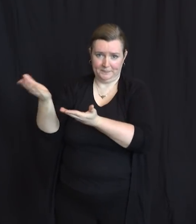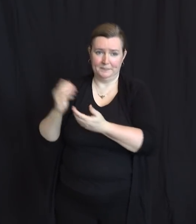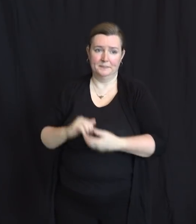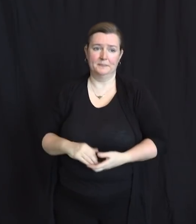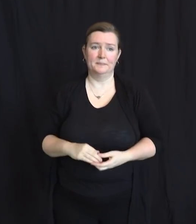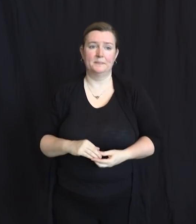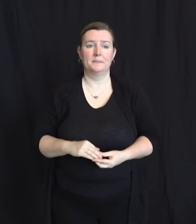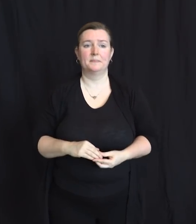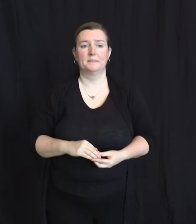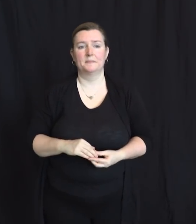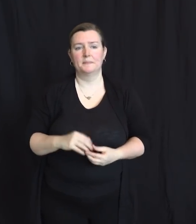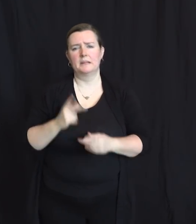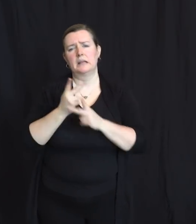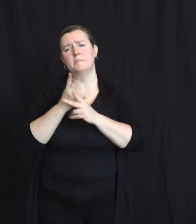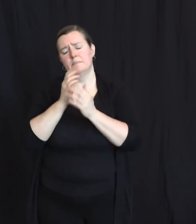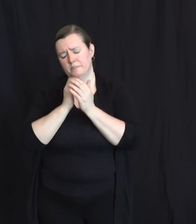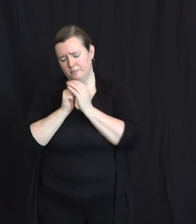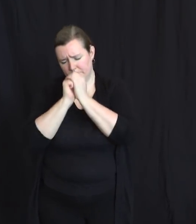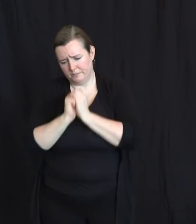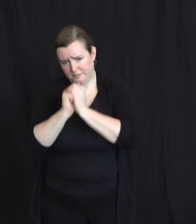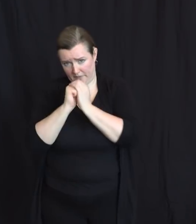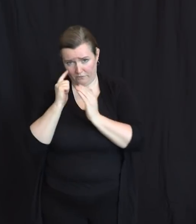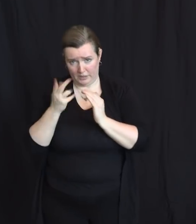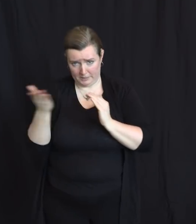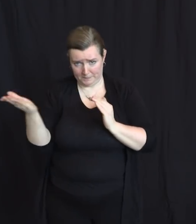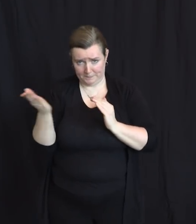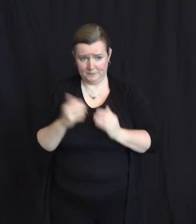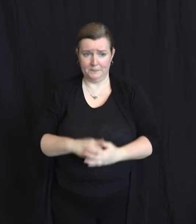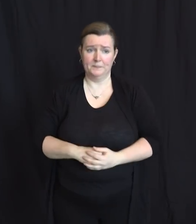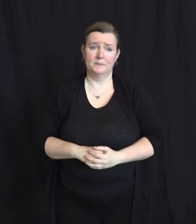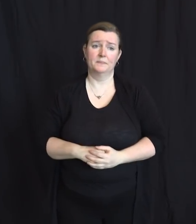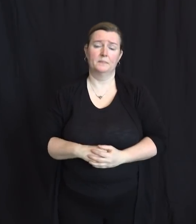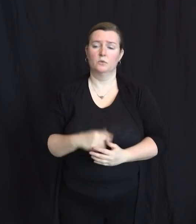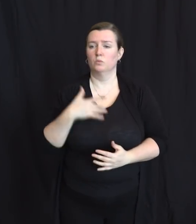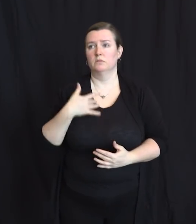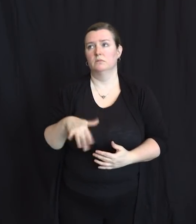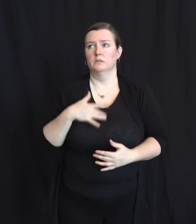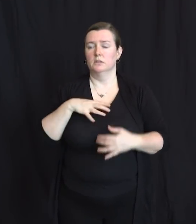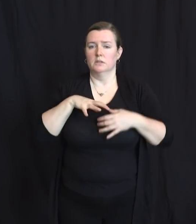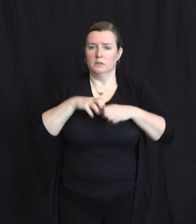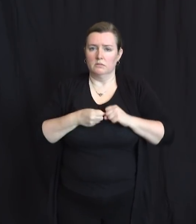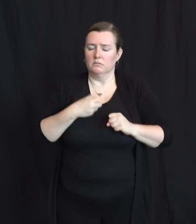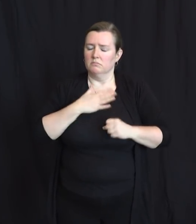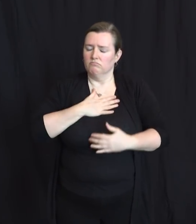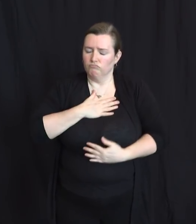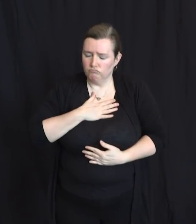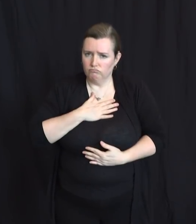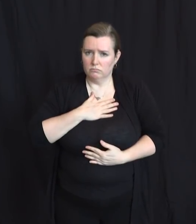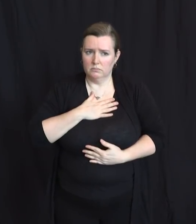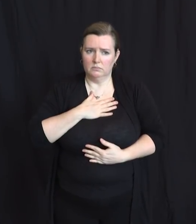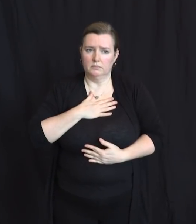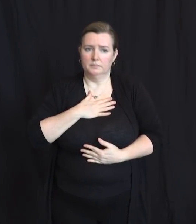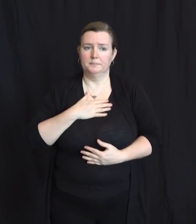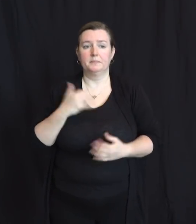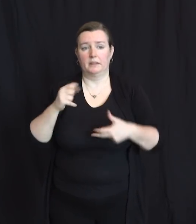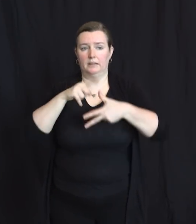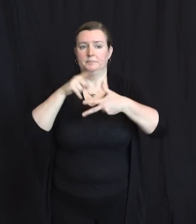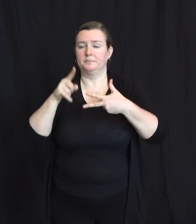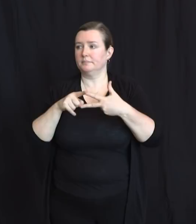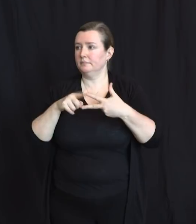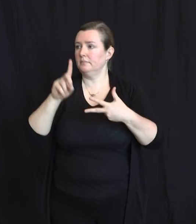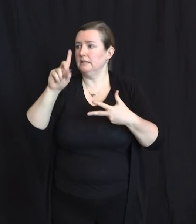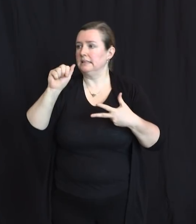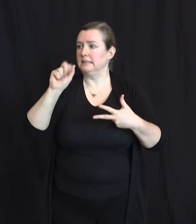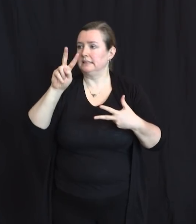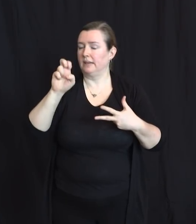prayers. Gut heartbreaking right there. Dave Clark, there he is,